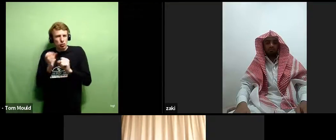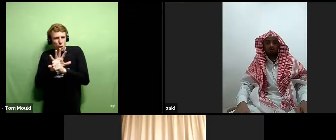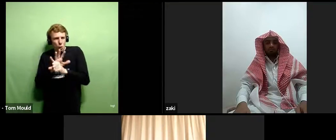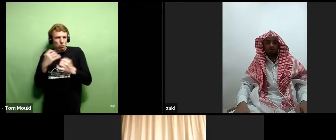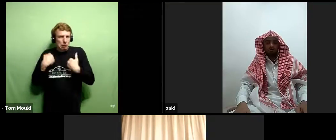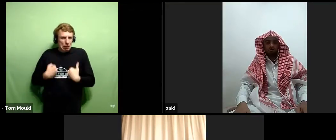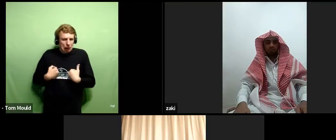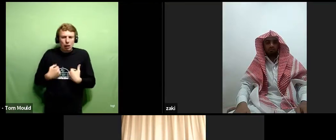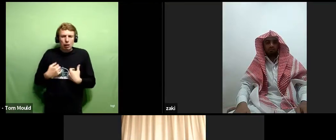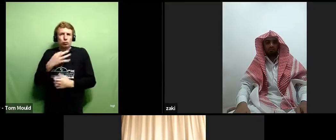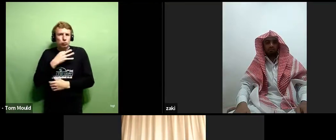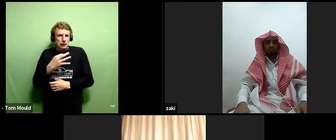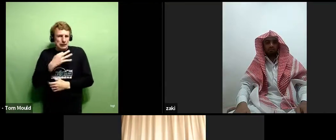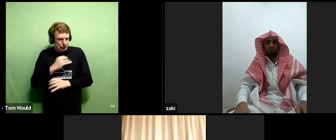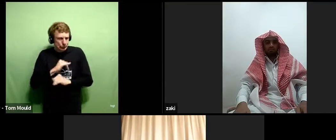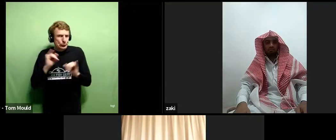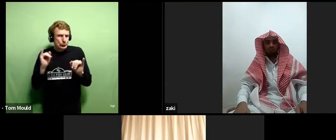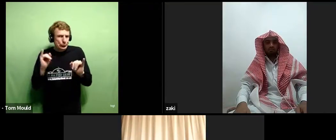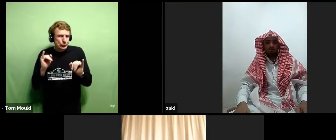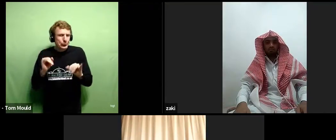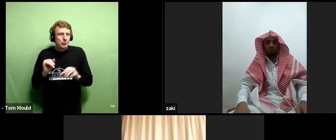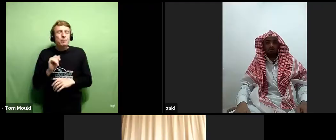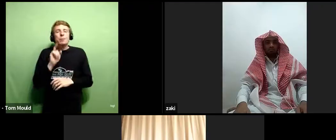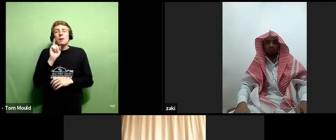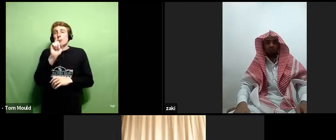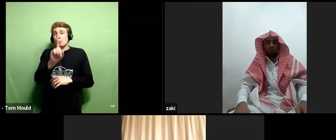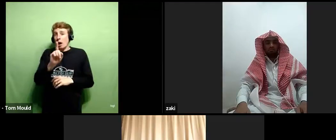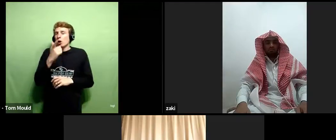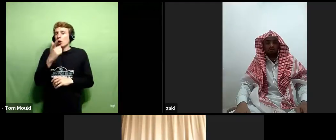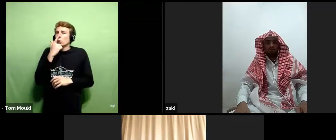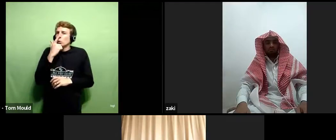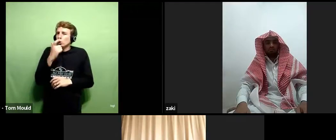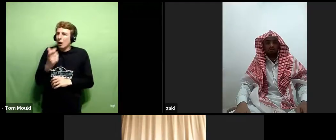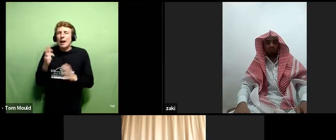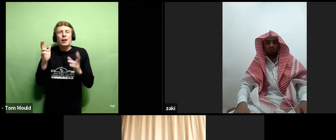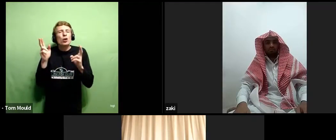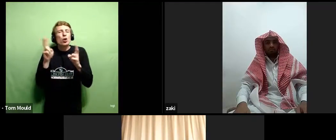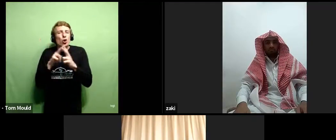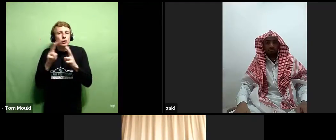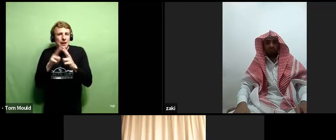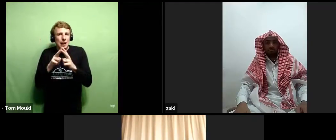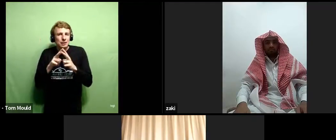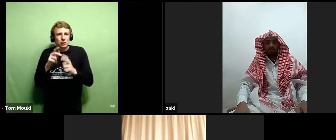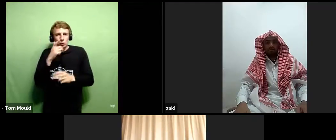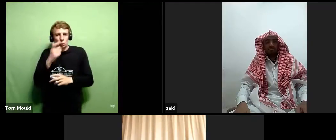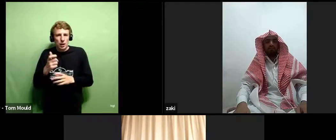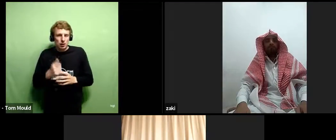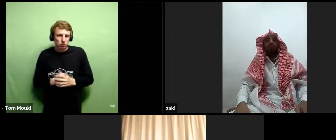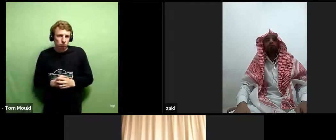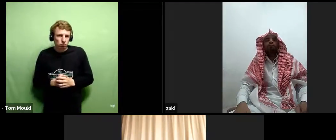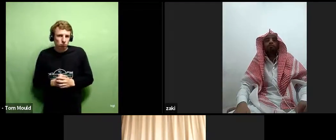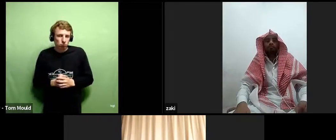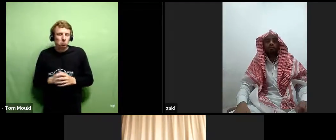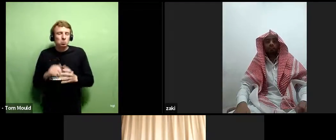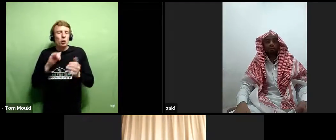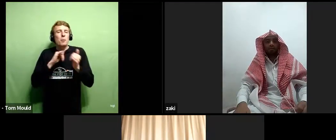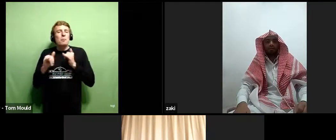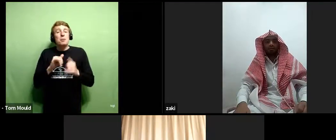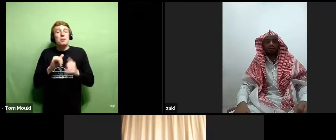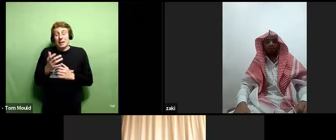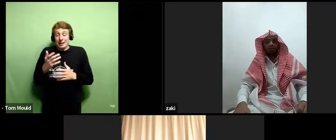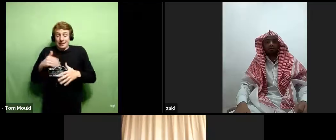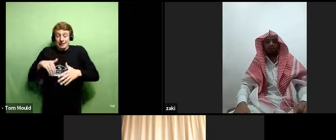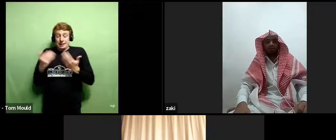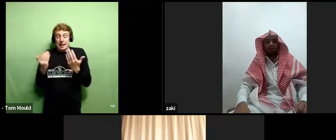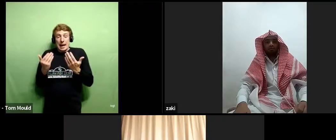example, on the days in which he would be at the second wife's house, the wife that he's not staying at house, he should then take